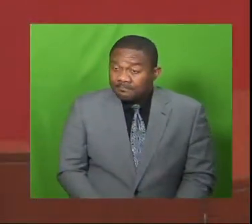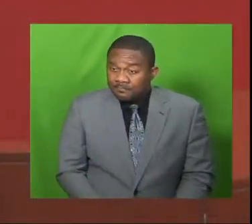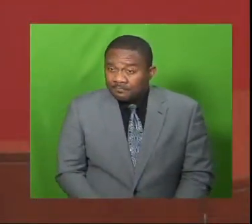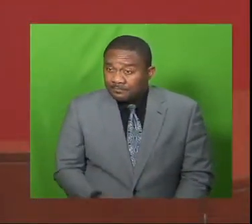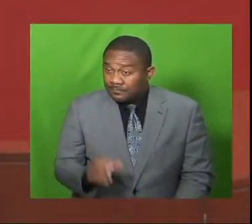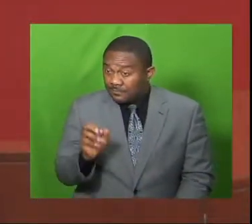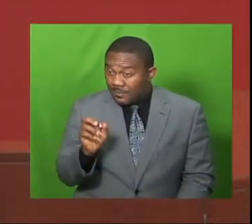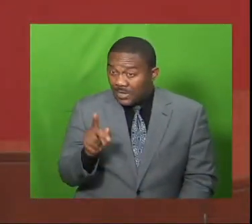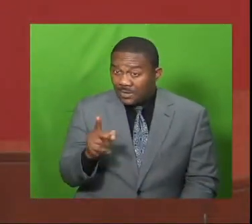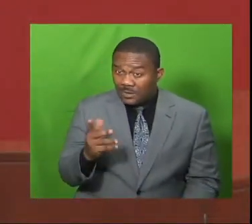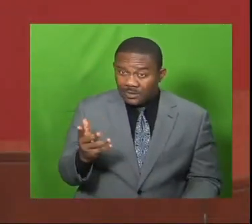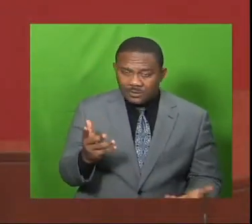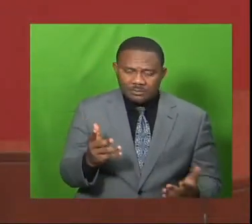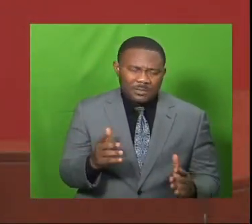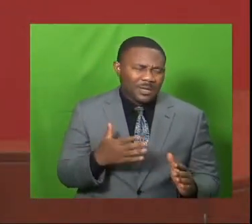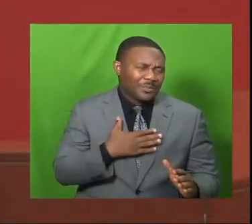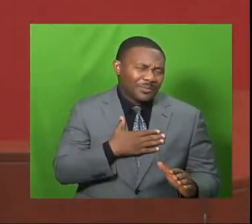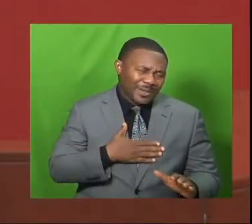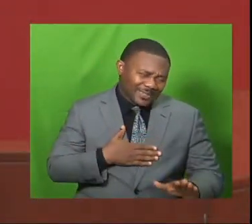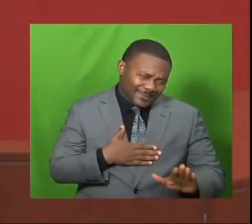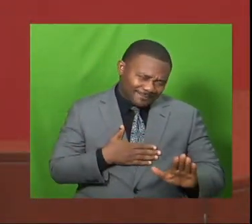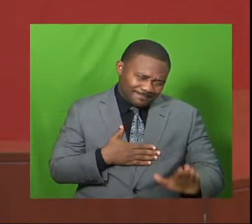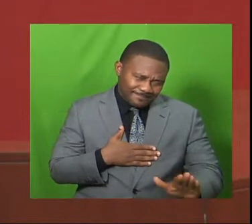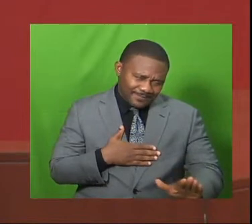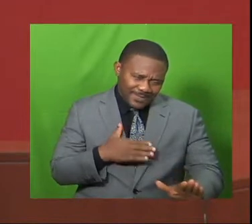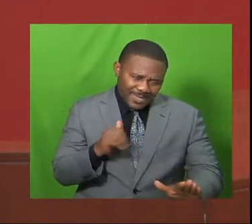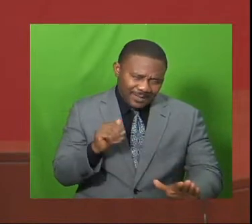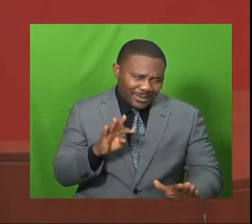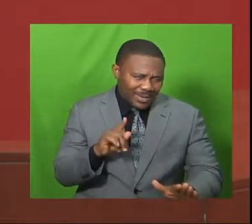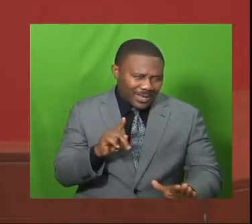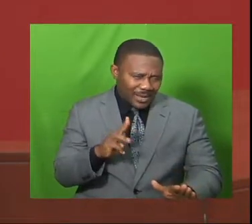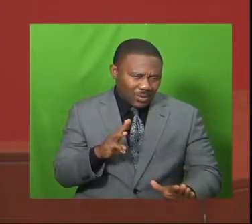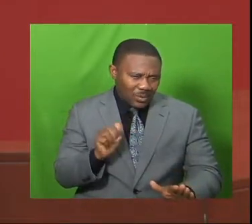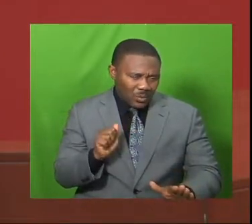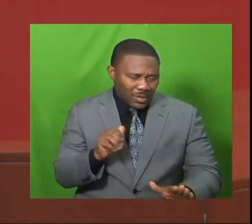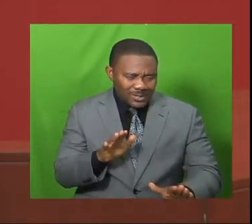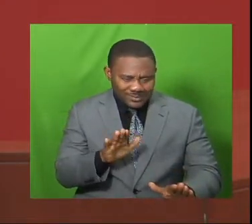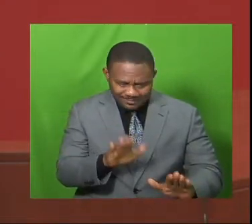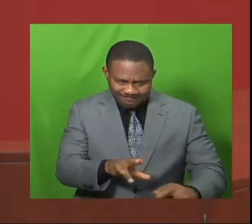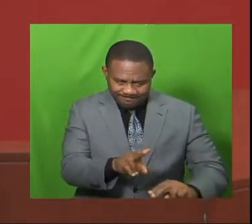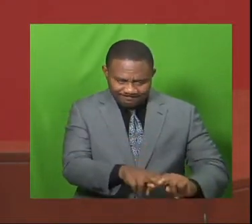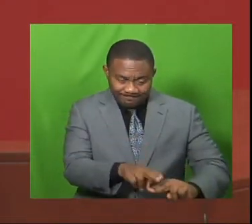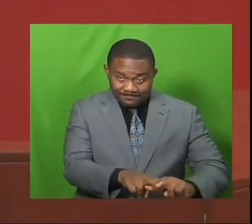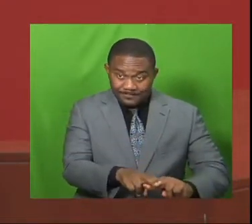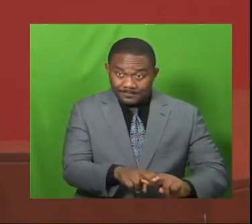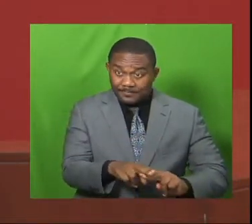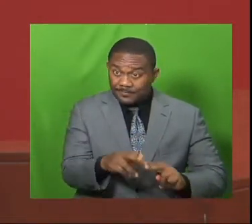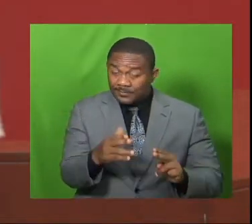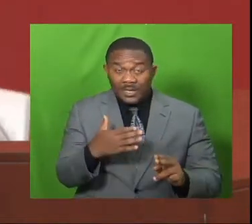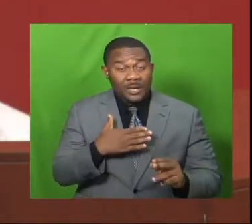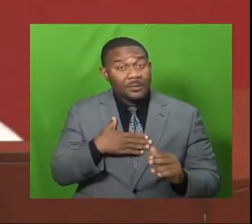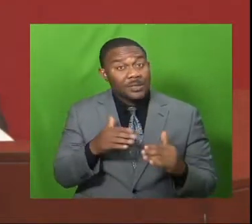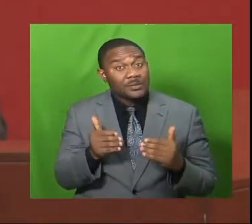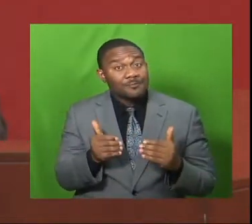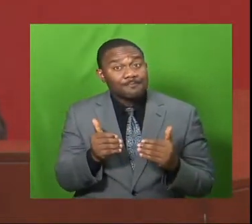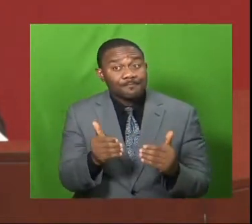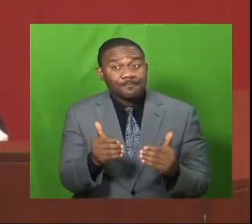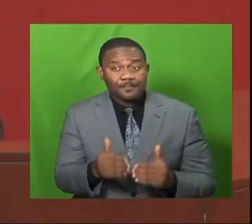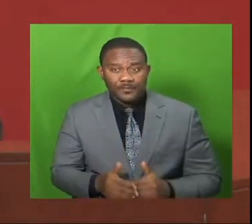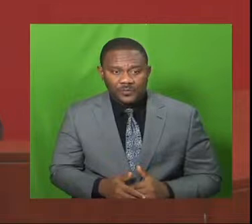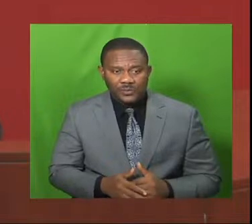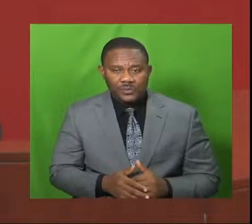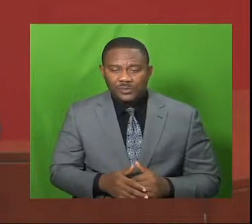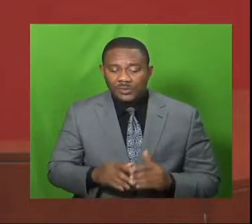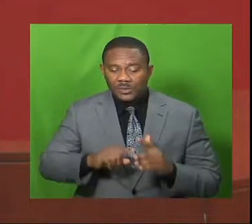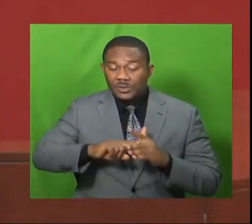Honorable Okujeto, please, you resume your seat. I've already ruled on this. we'll move on with the